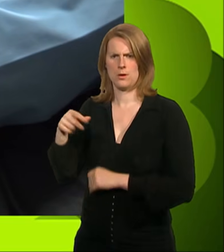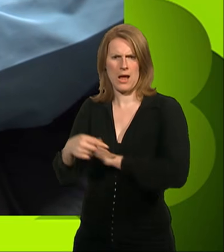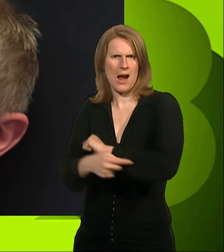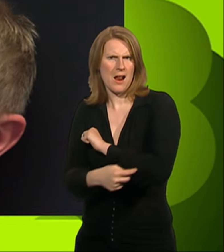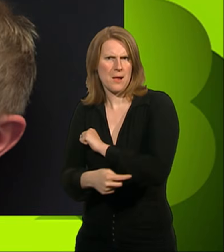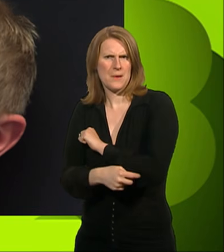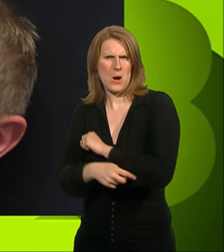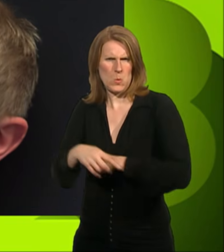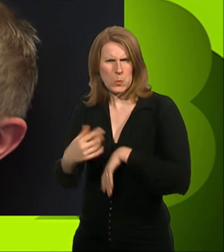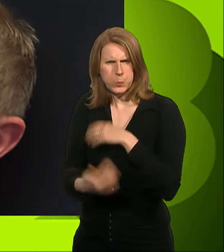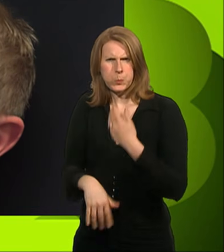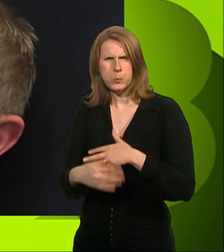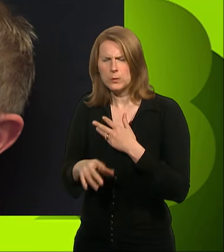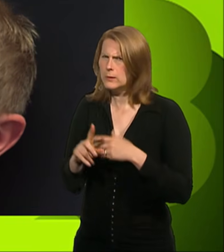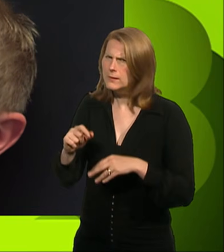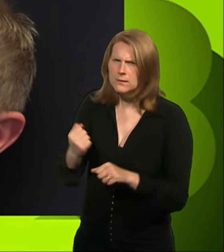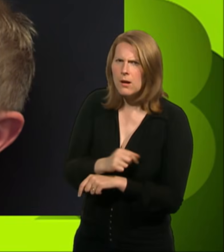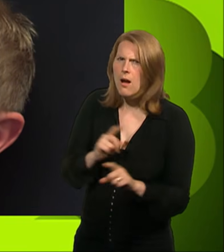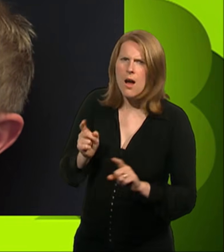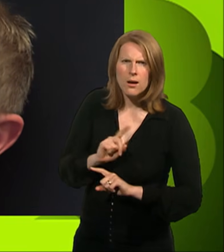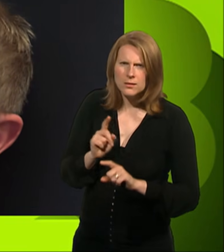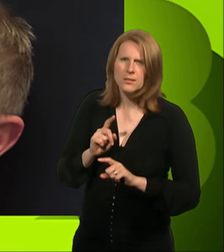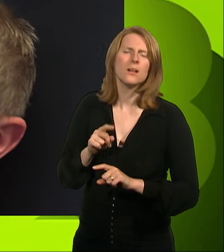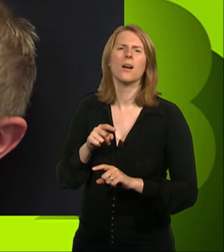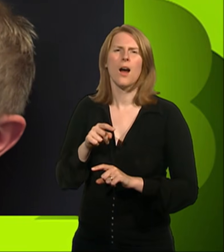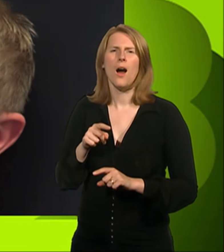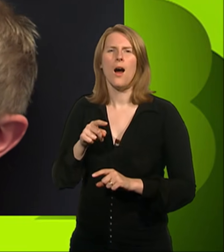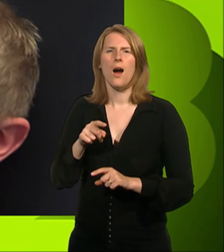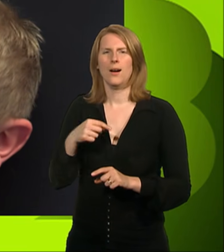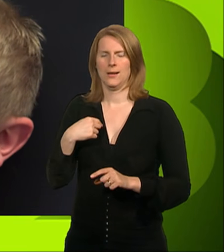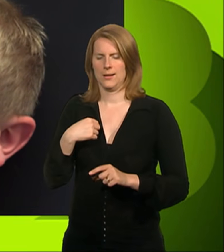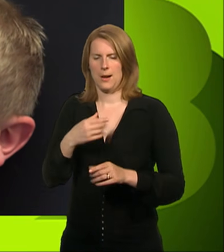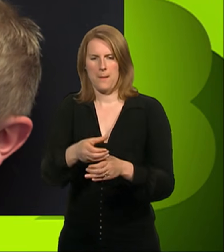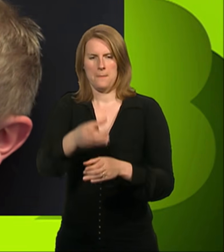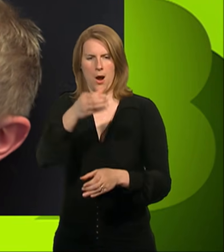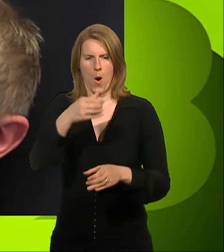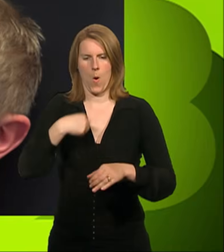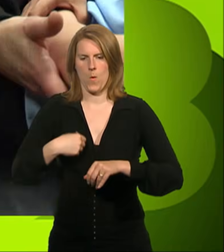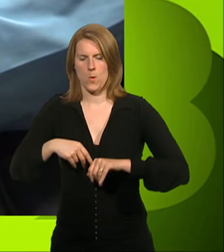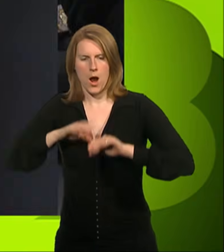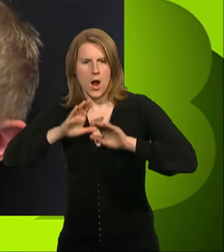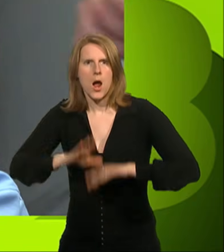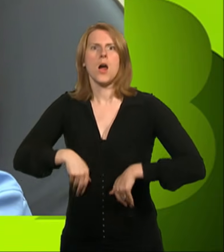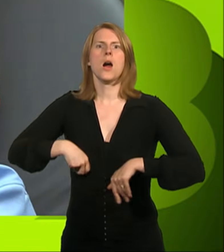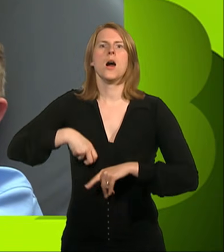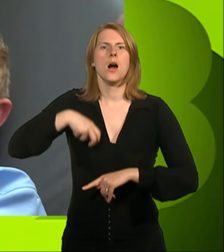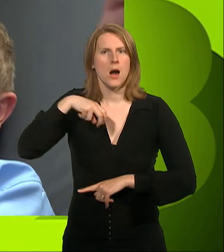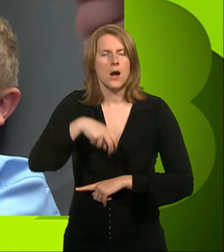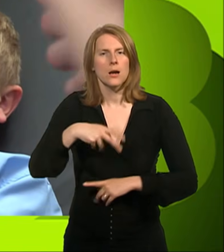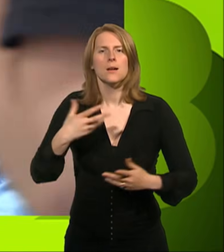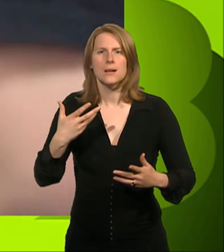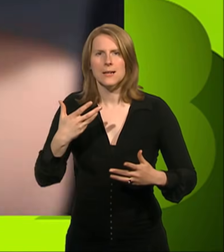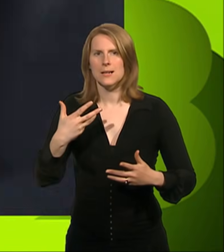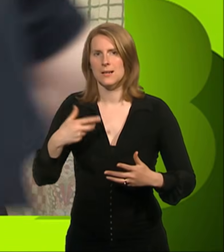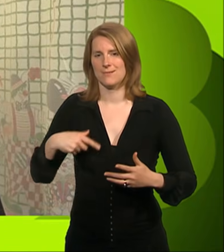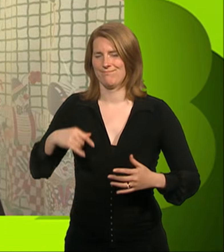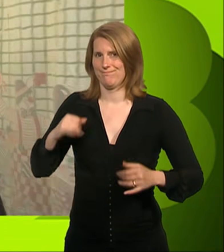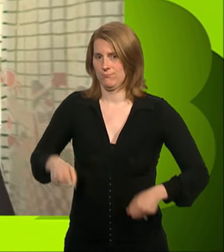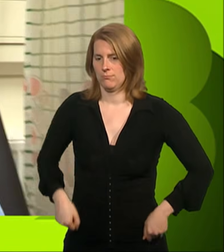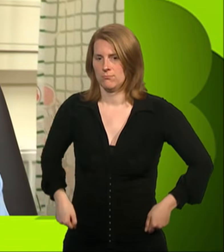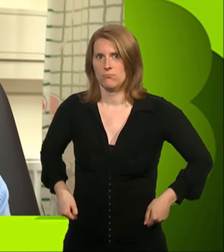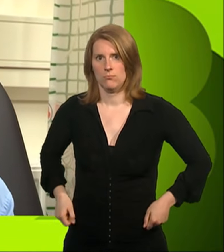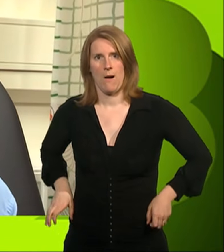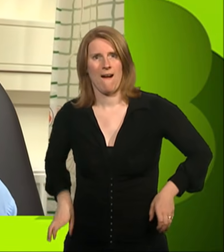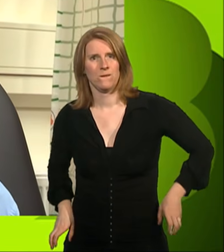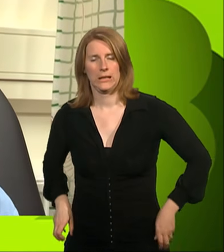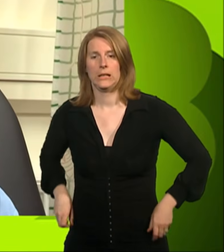I tried to do a leapfrog, but my pants was too far down because I had heavy stuff in my pocket. You did what? He